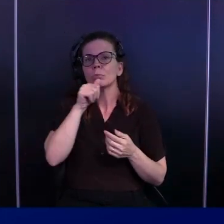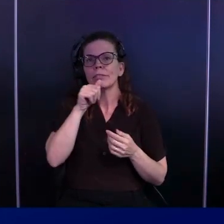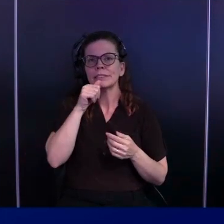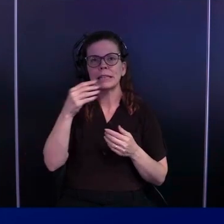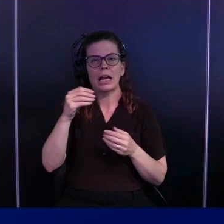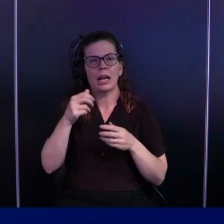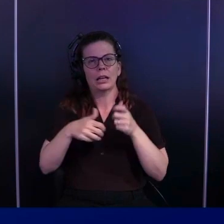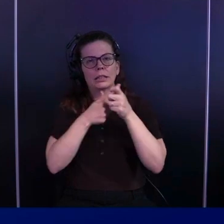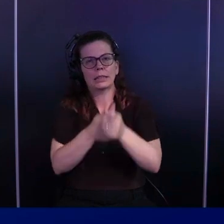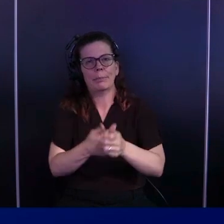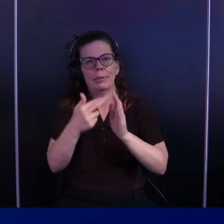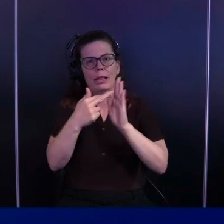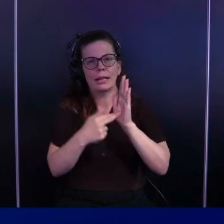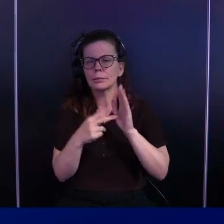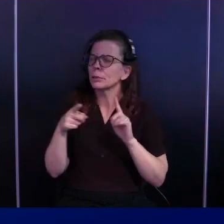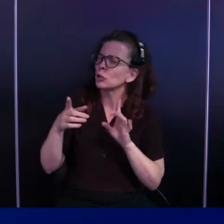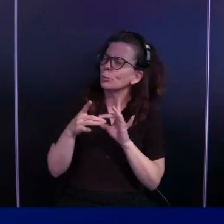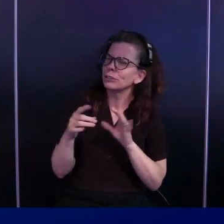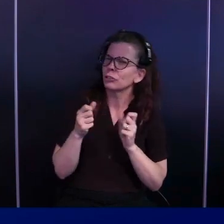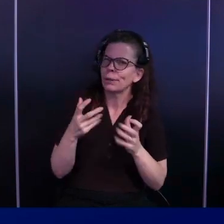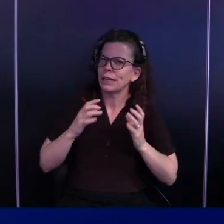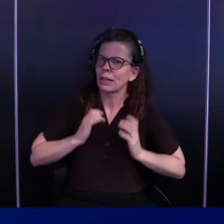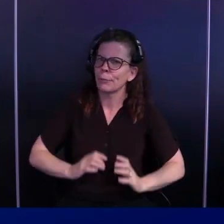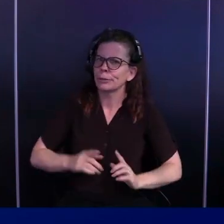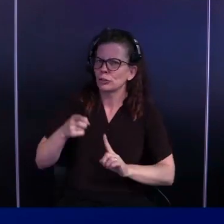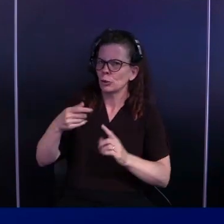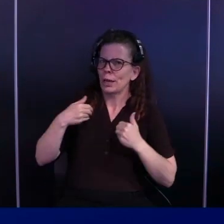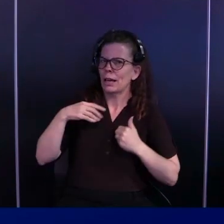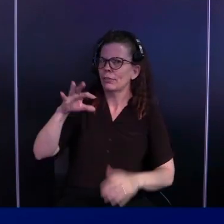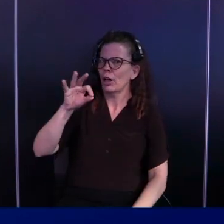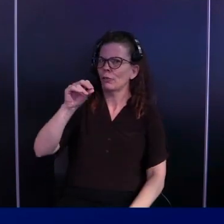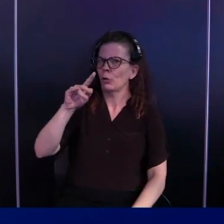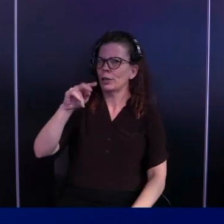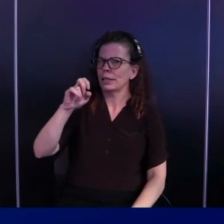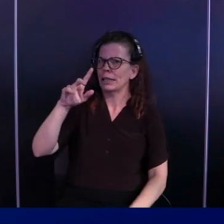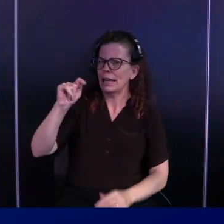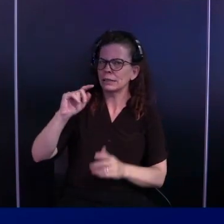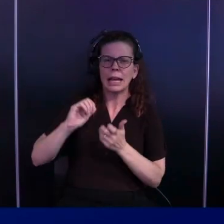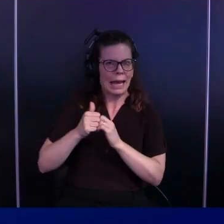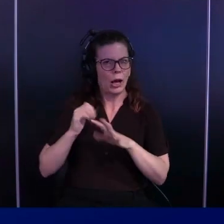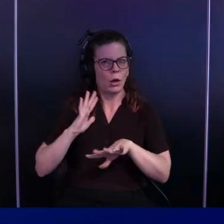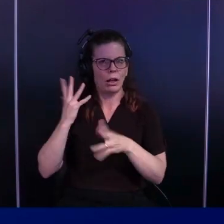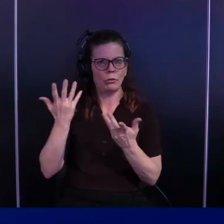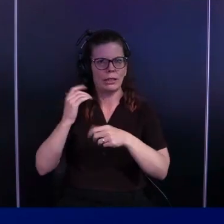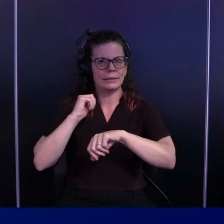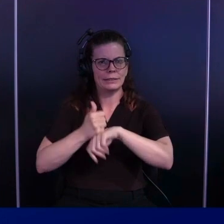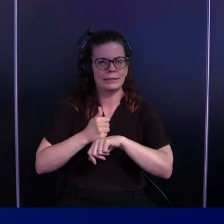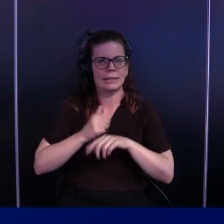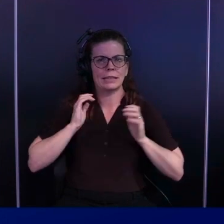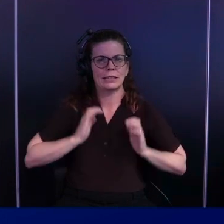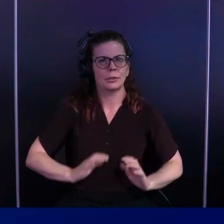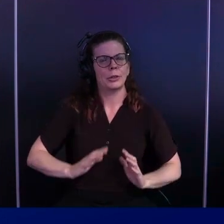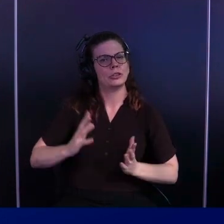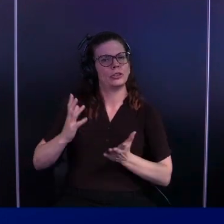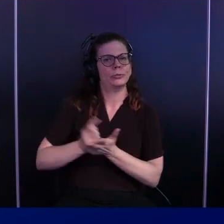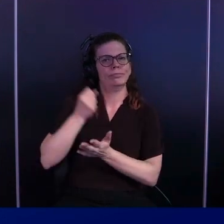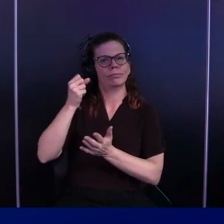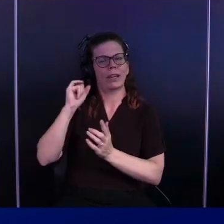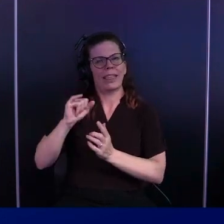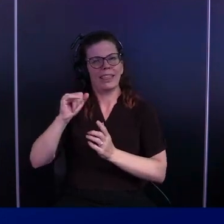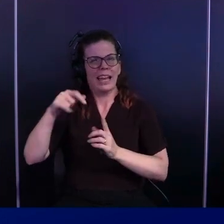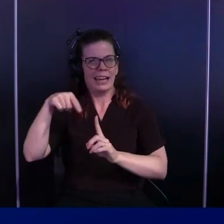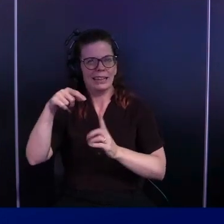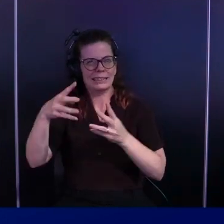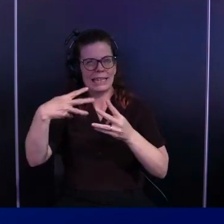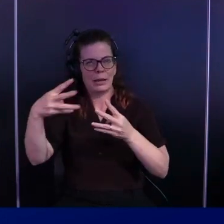you mentioned the number of customers that you have at Fortinet. How can existing customers take advantage of the CNF gateway? So